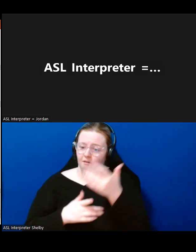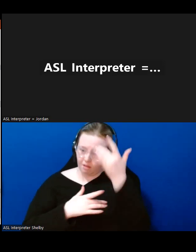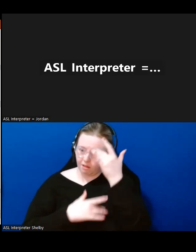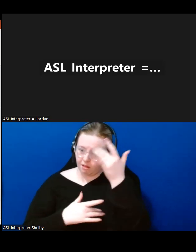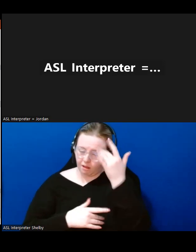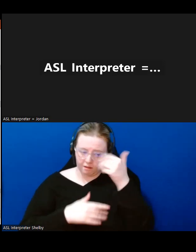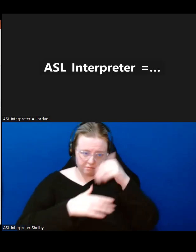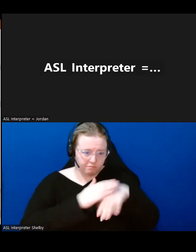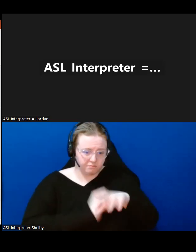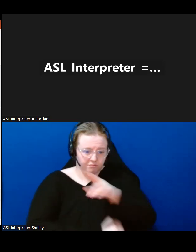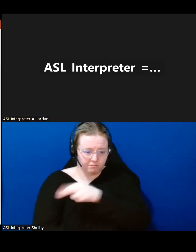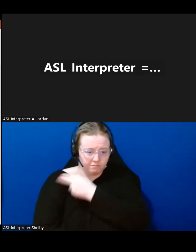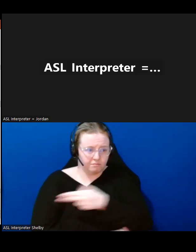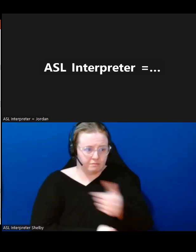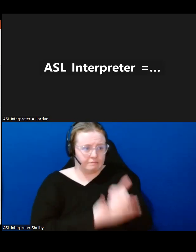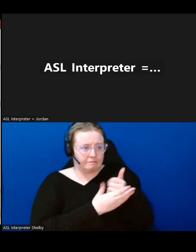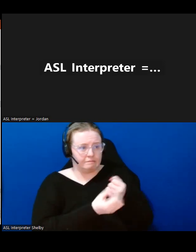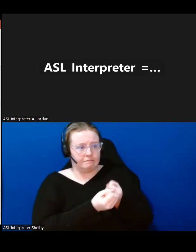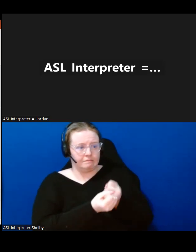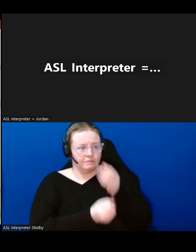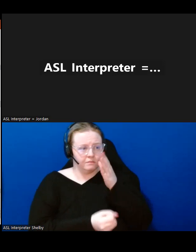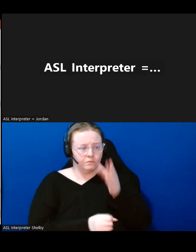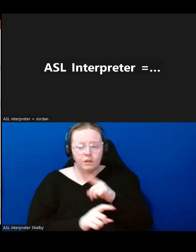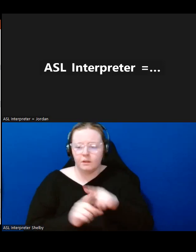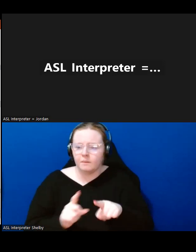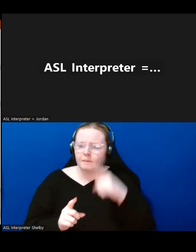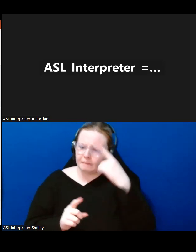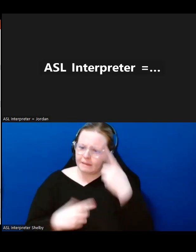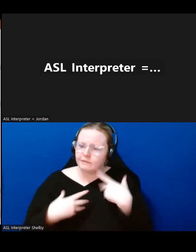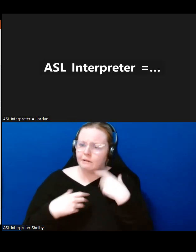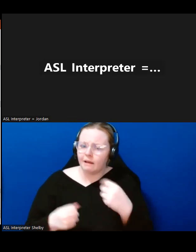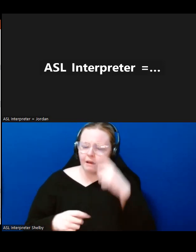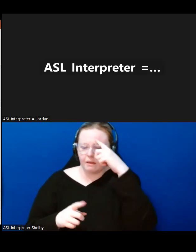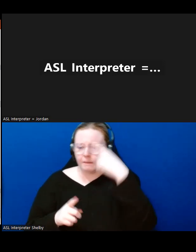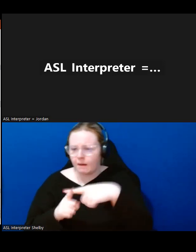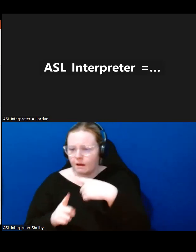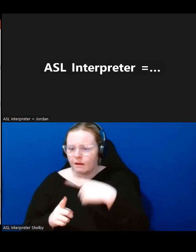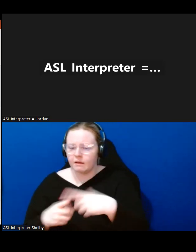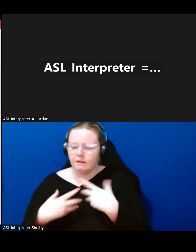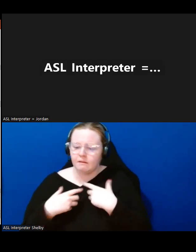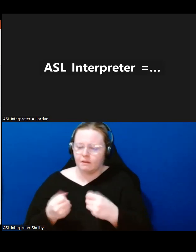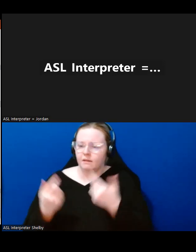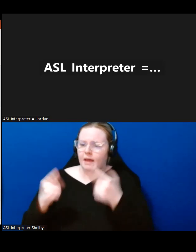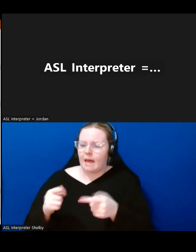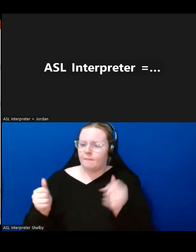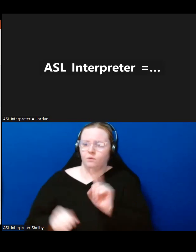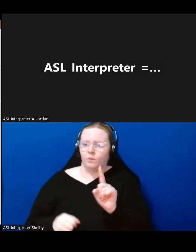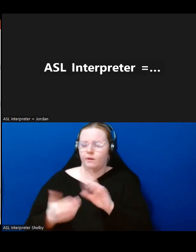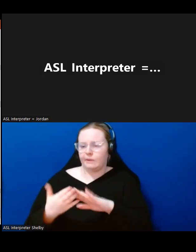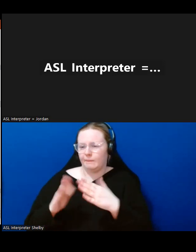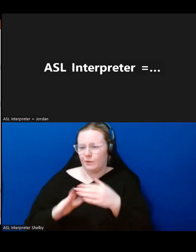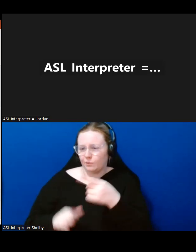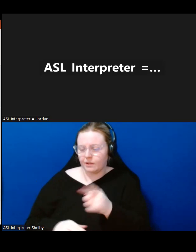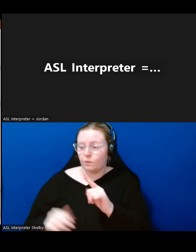better. But all those good things that contribute to our well-being, it happens in community, where we live, where